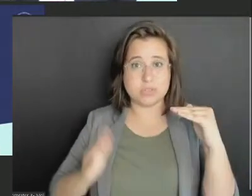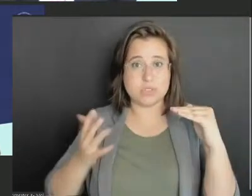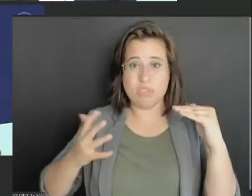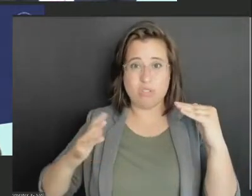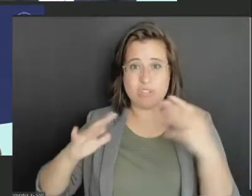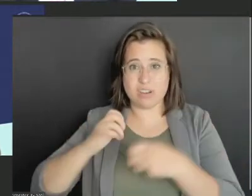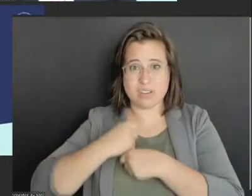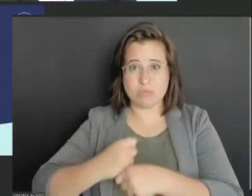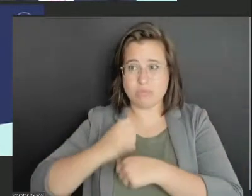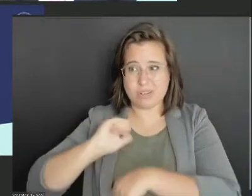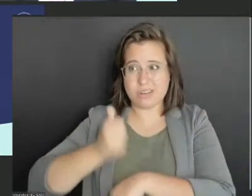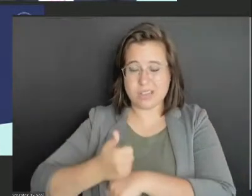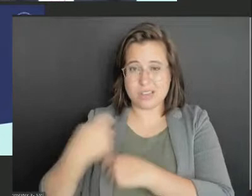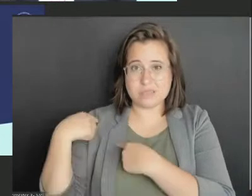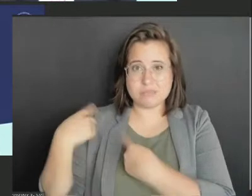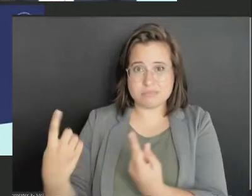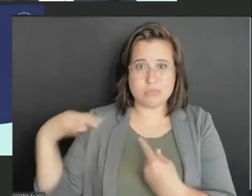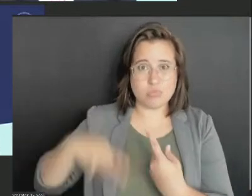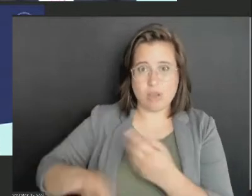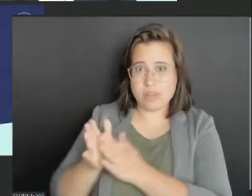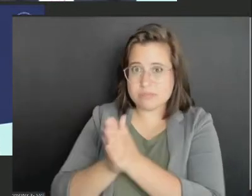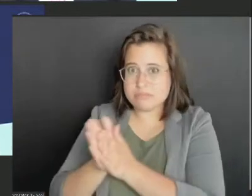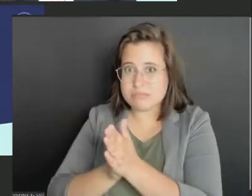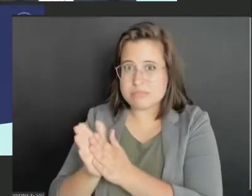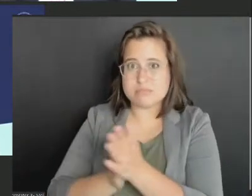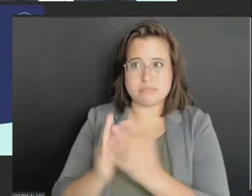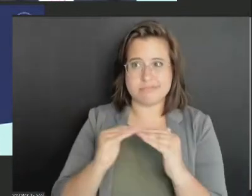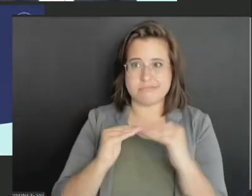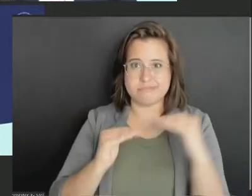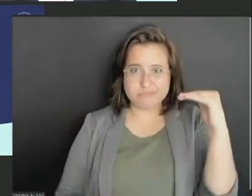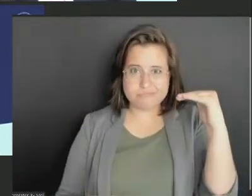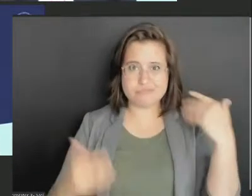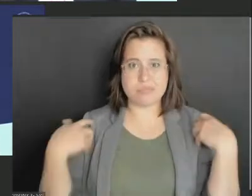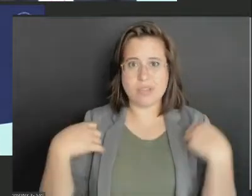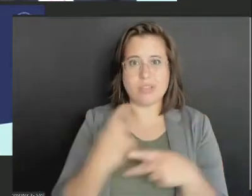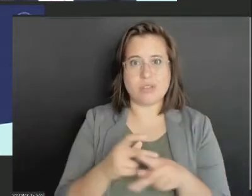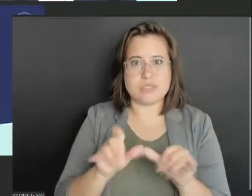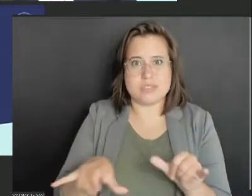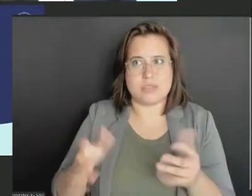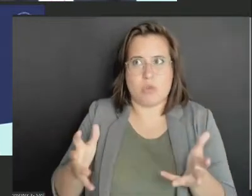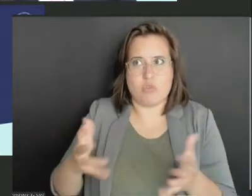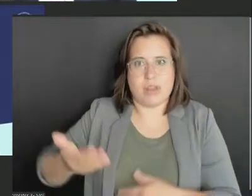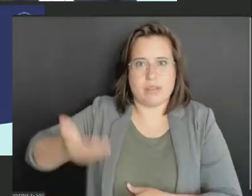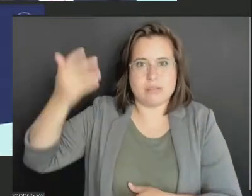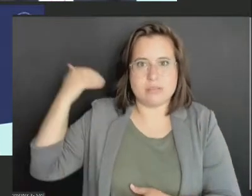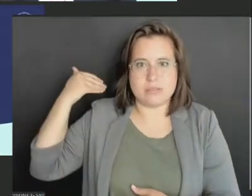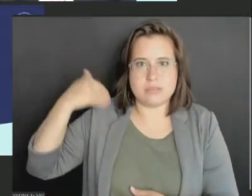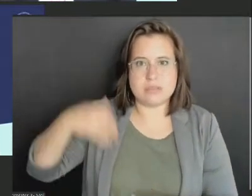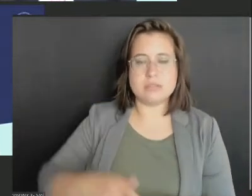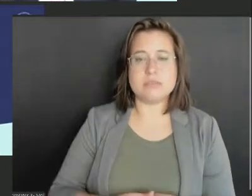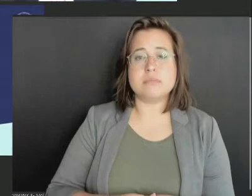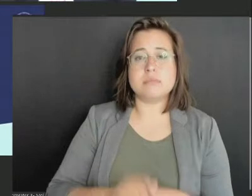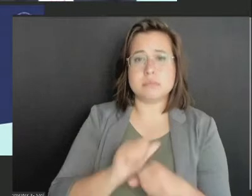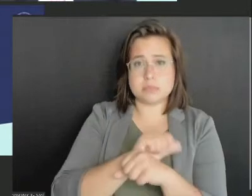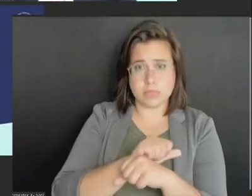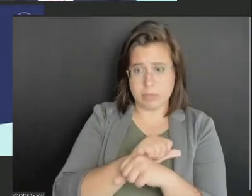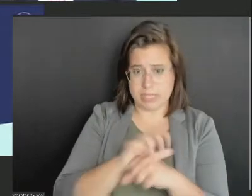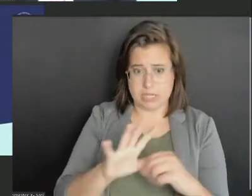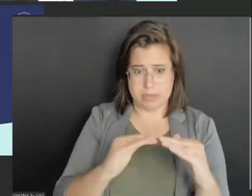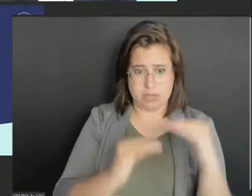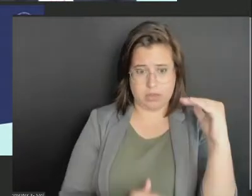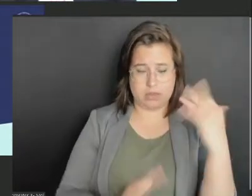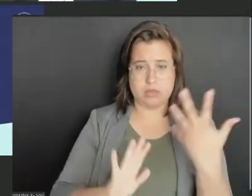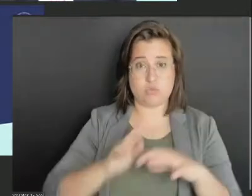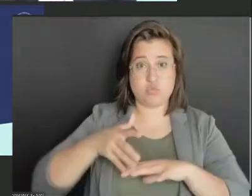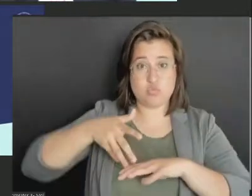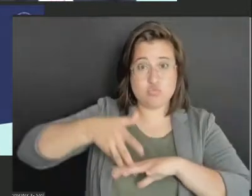profit-driven and unequal healthcare system. The health inequities we have seen during the pandemic are rooted in structural